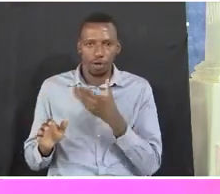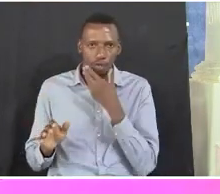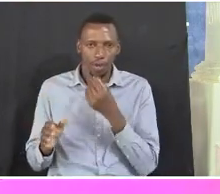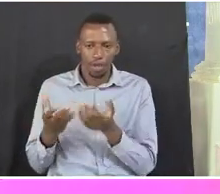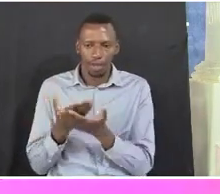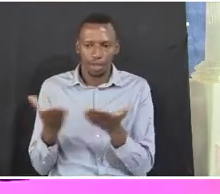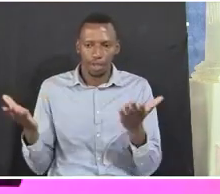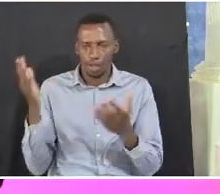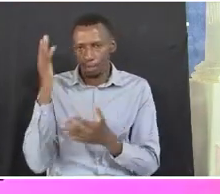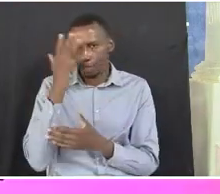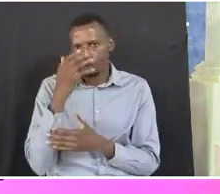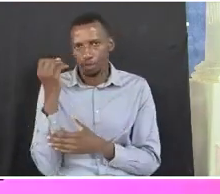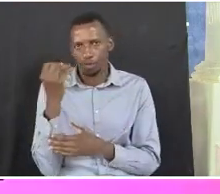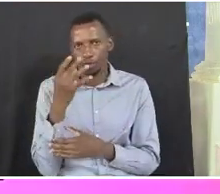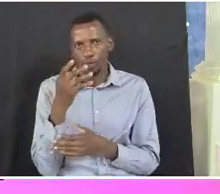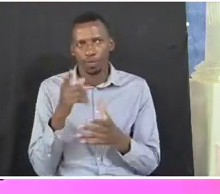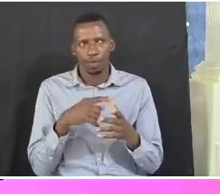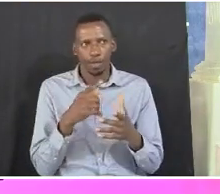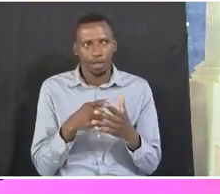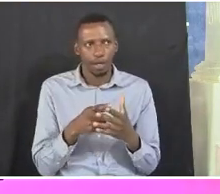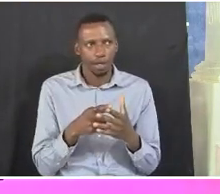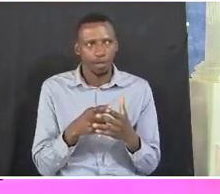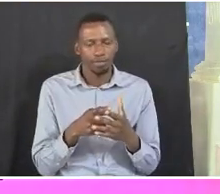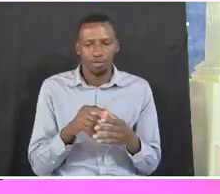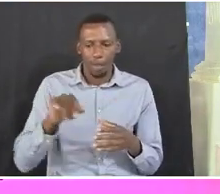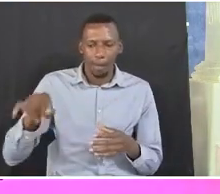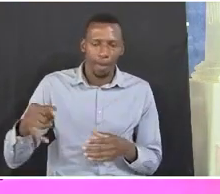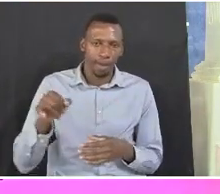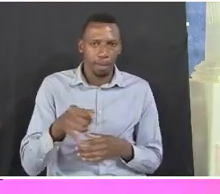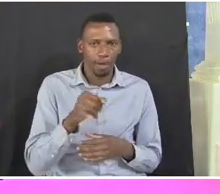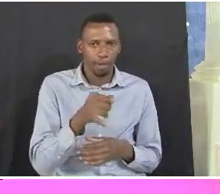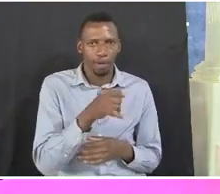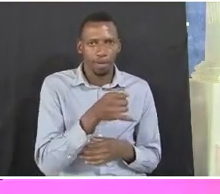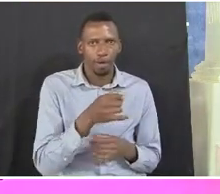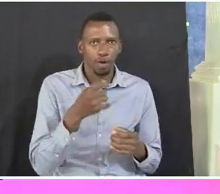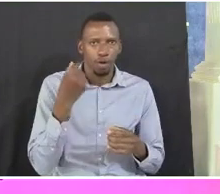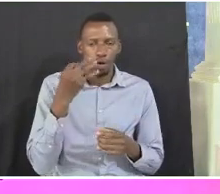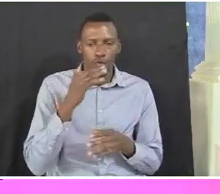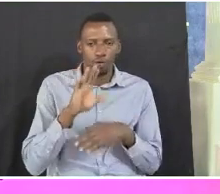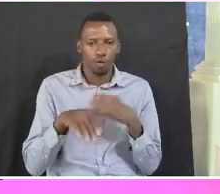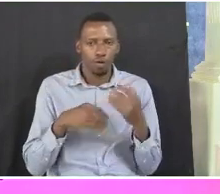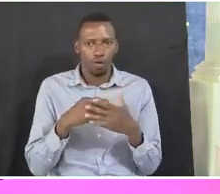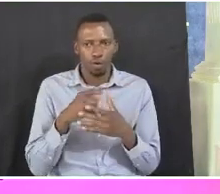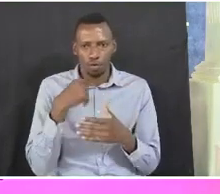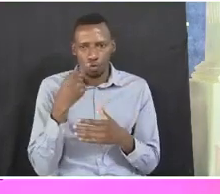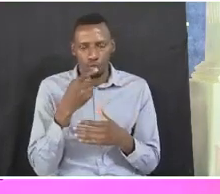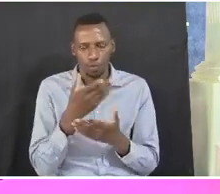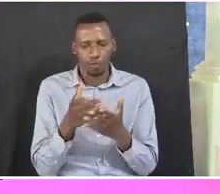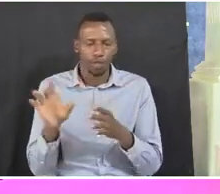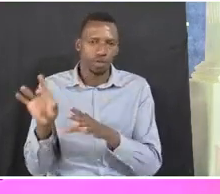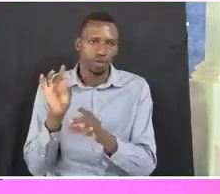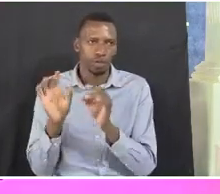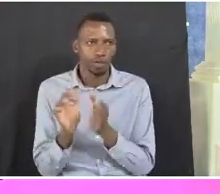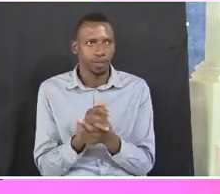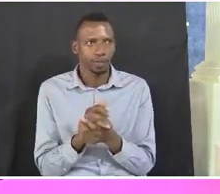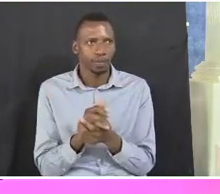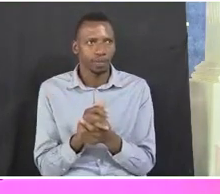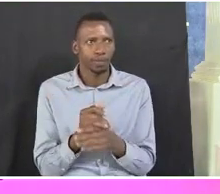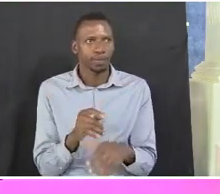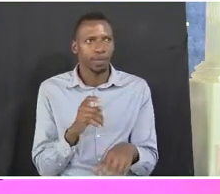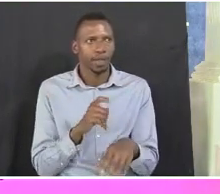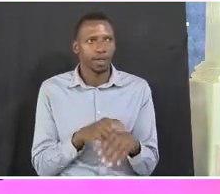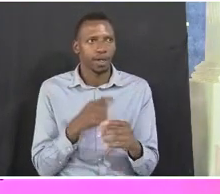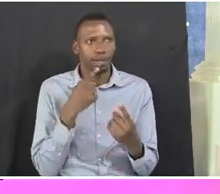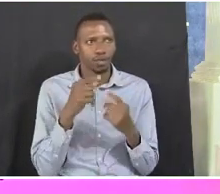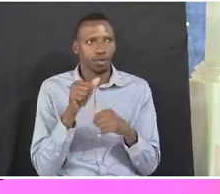were beautiful, and they took wives for themselves of all whom they chose. When it is talking about